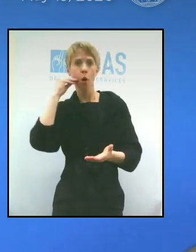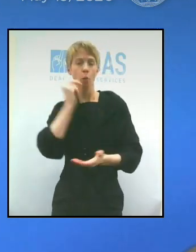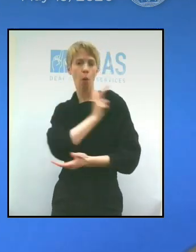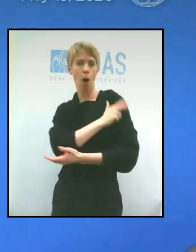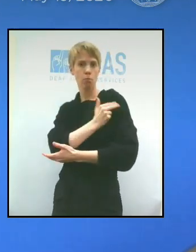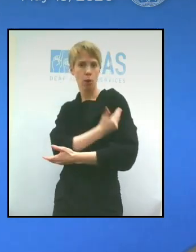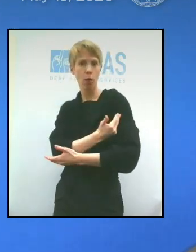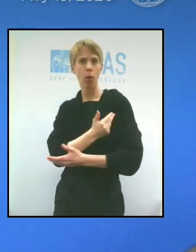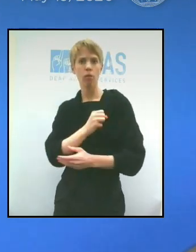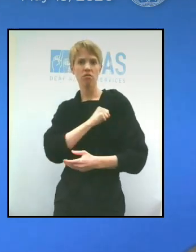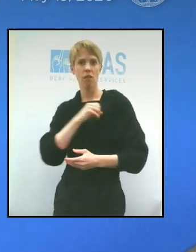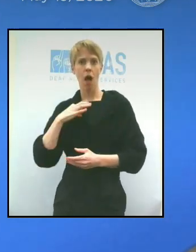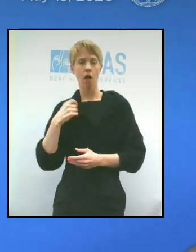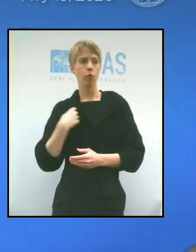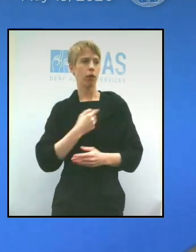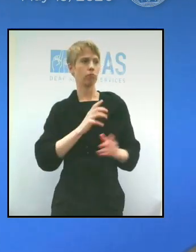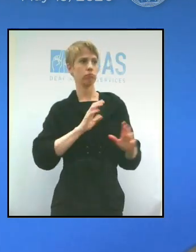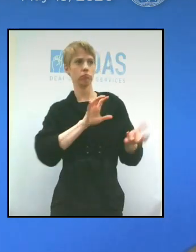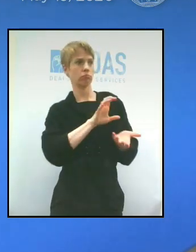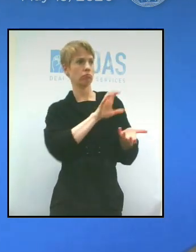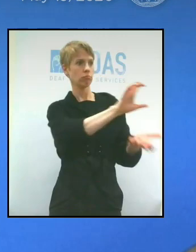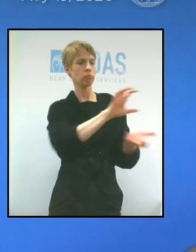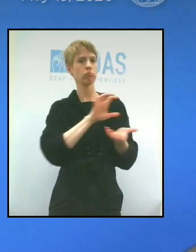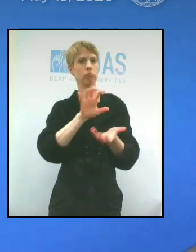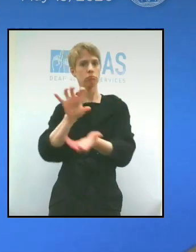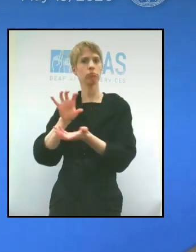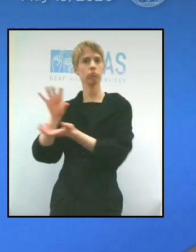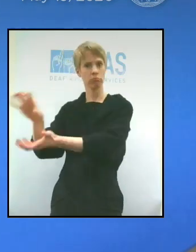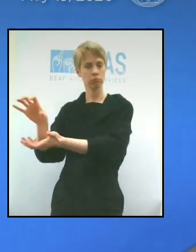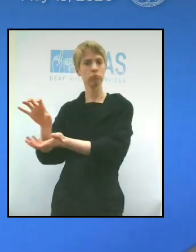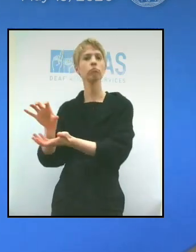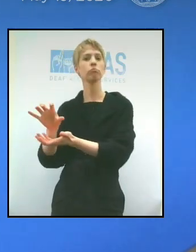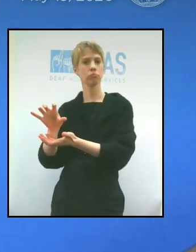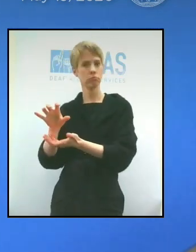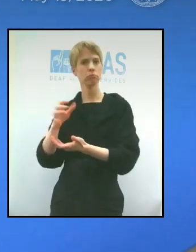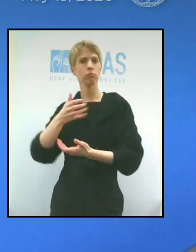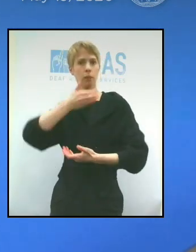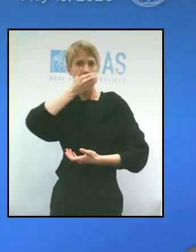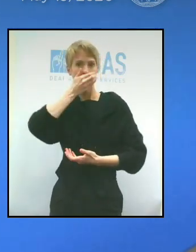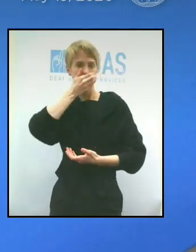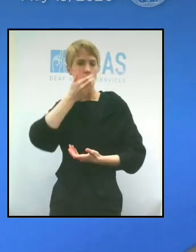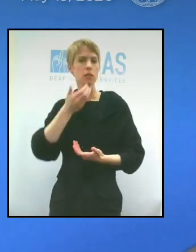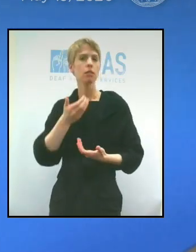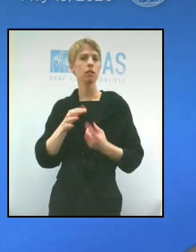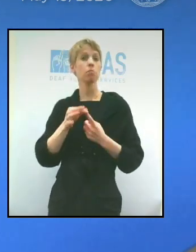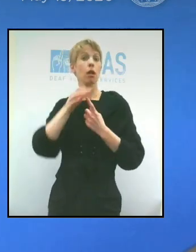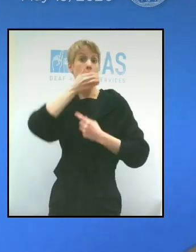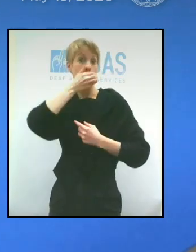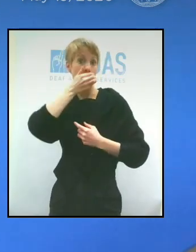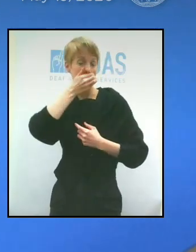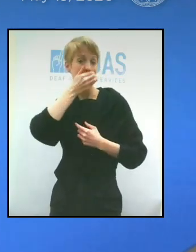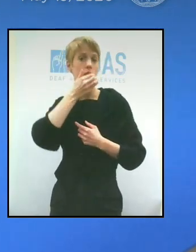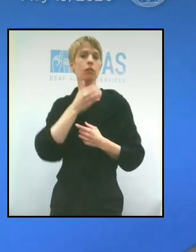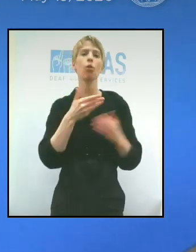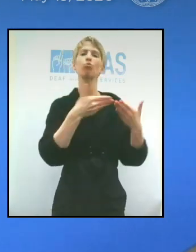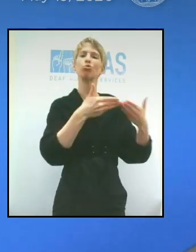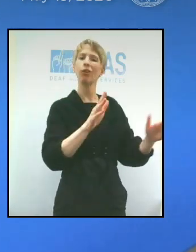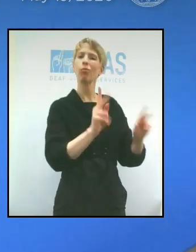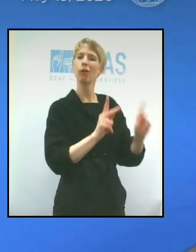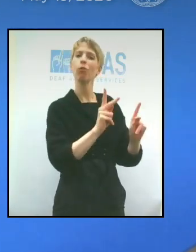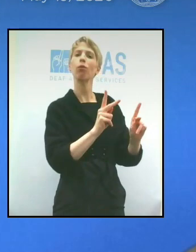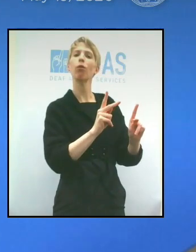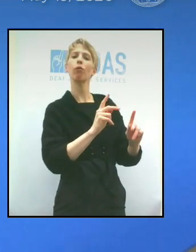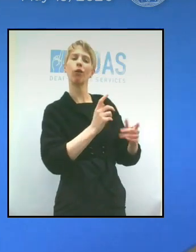came and picked up their most recent allotment of specialized masks. We're giving procedural masks to the general public. They were getting